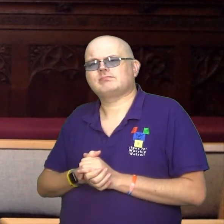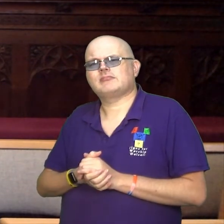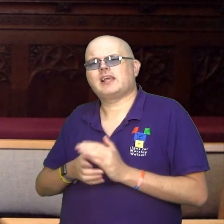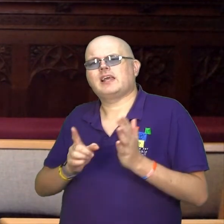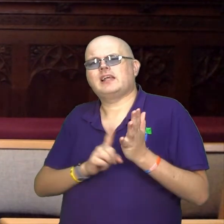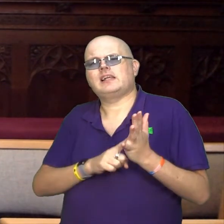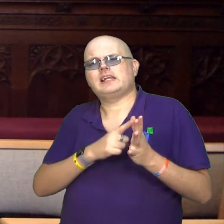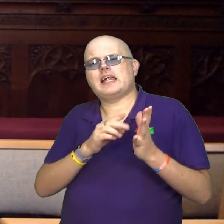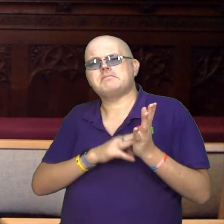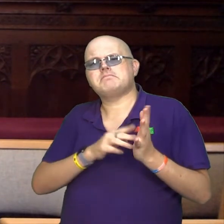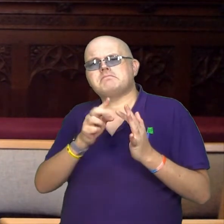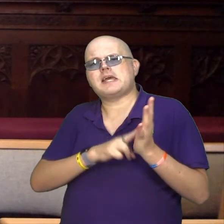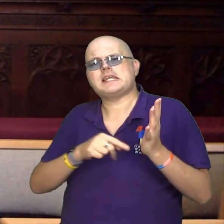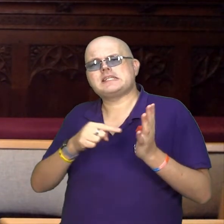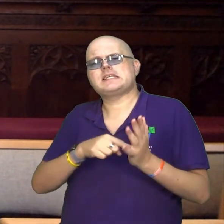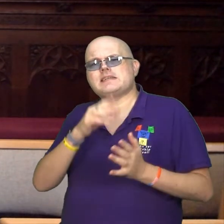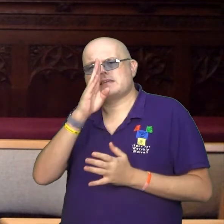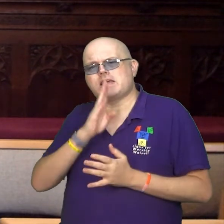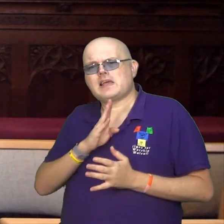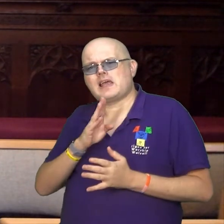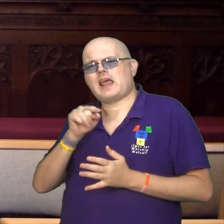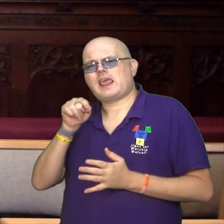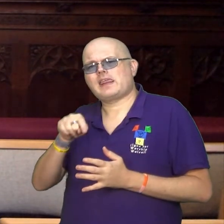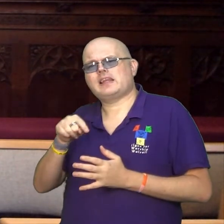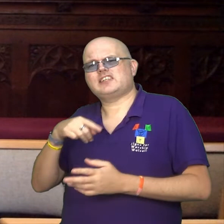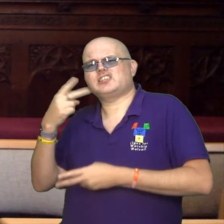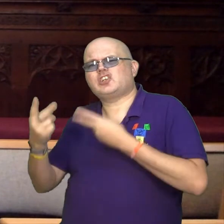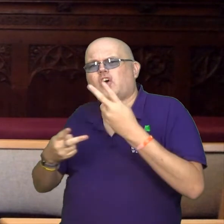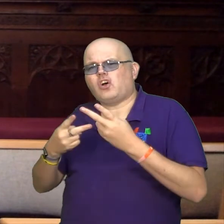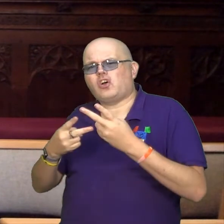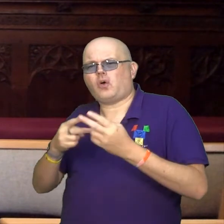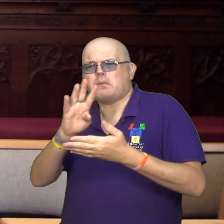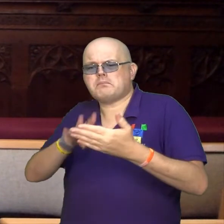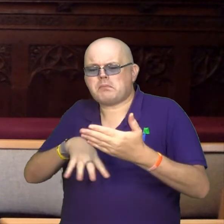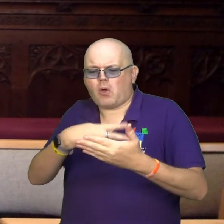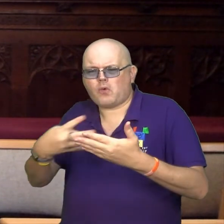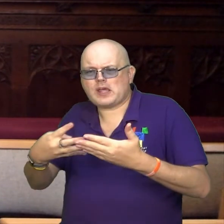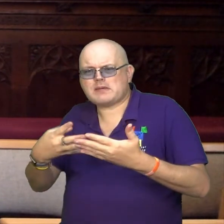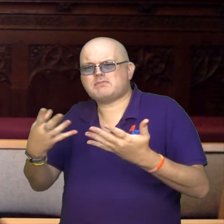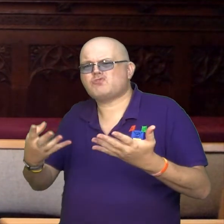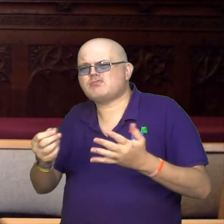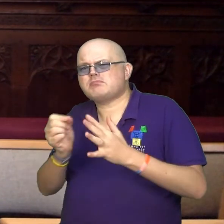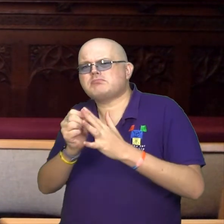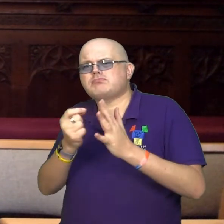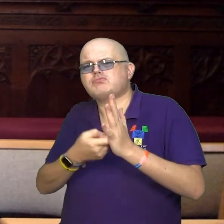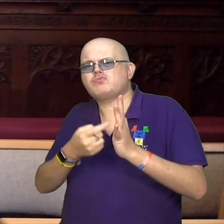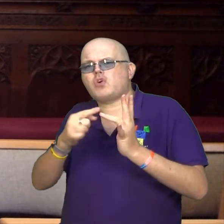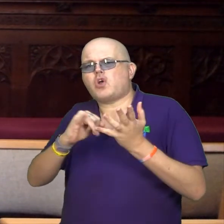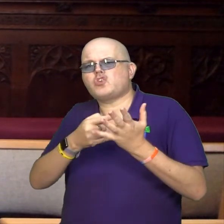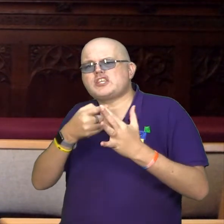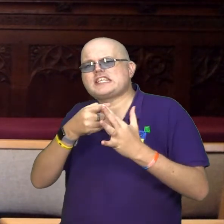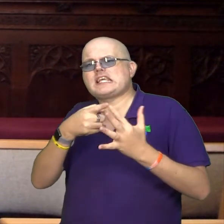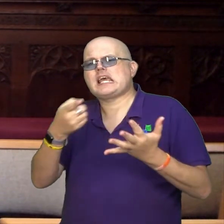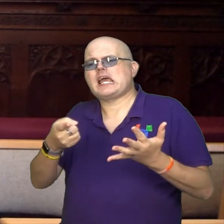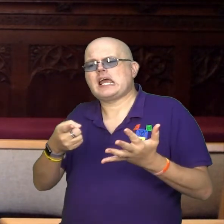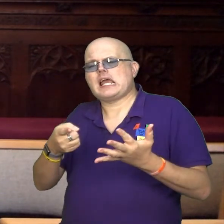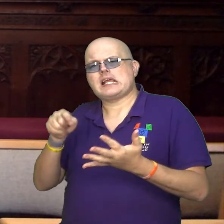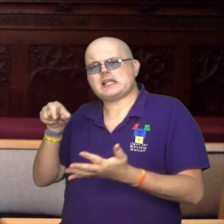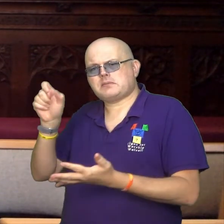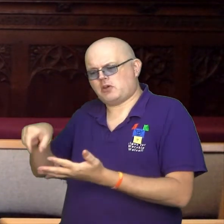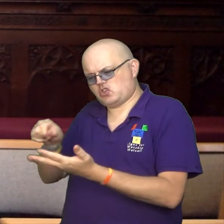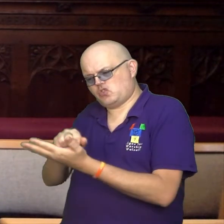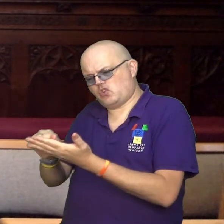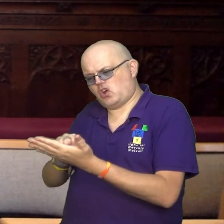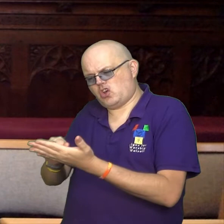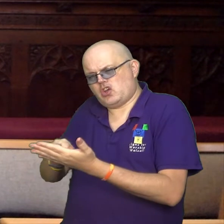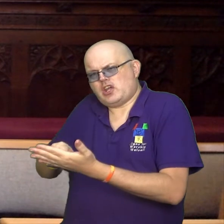A lament is a song, poem, or piece of prose that the